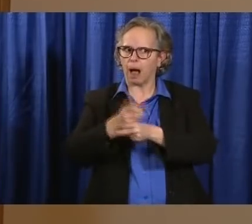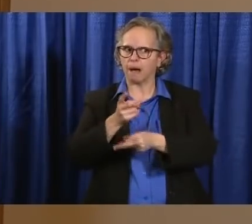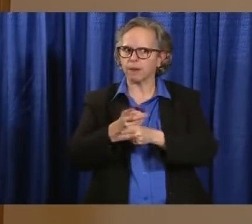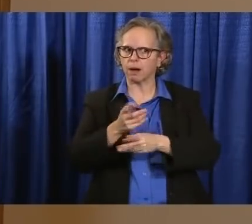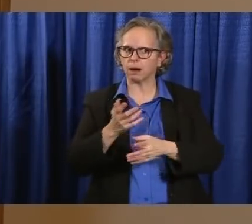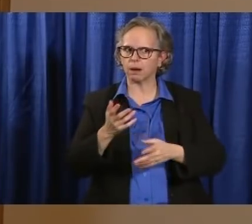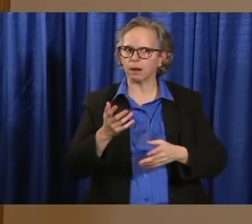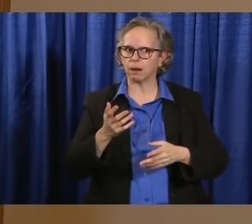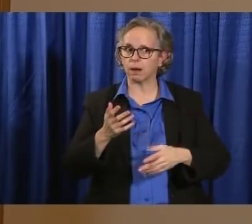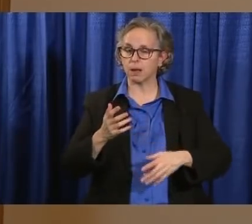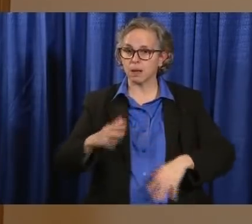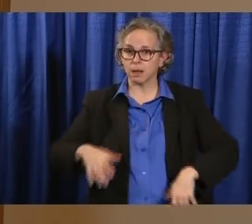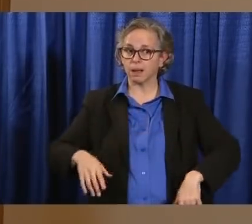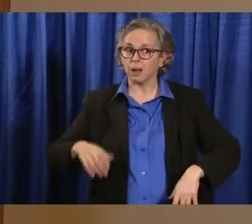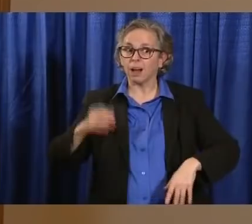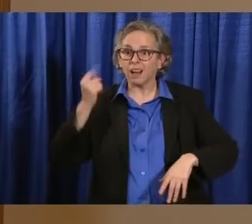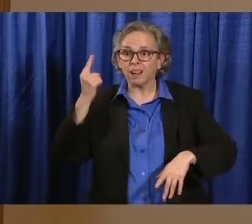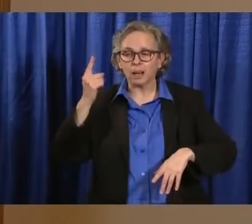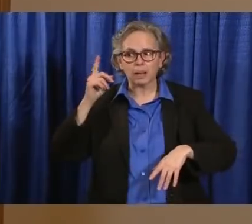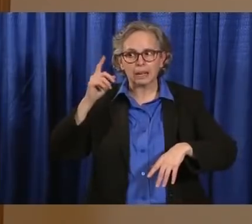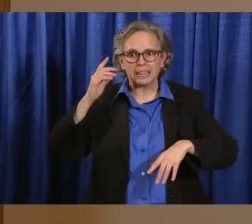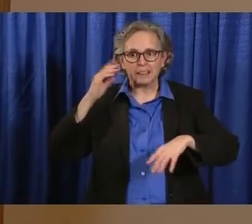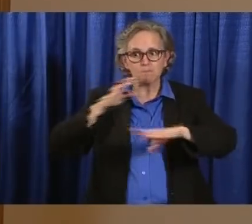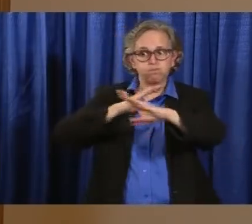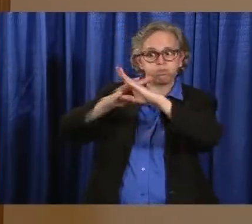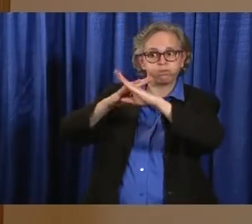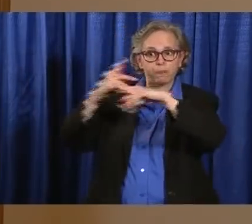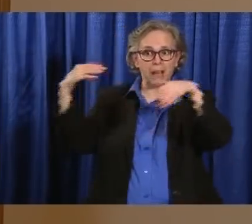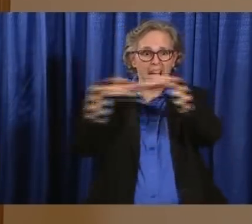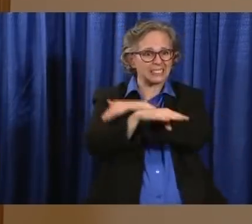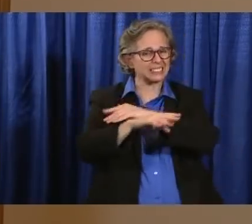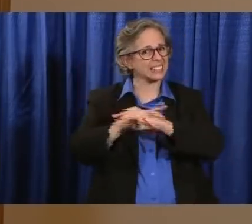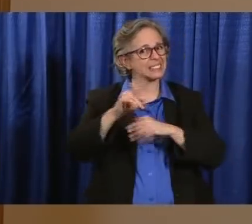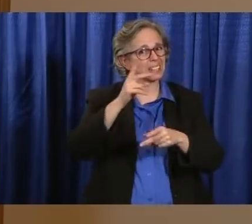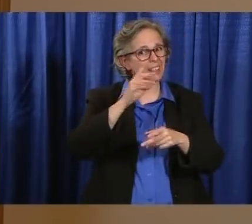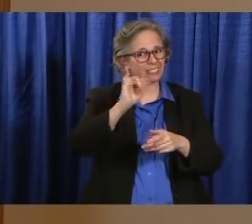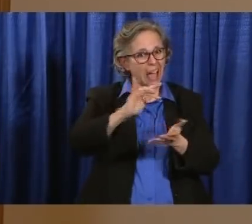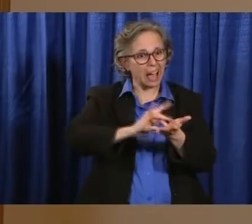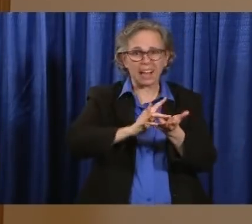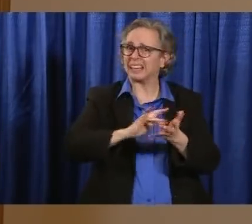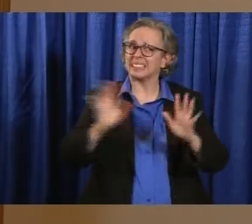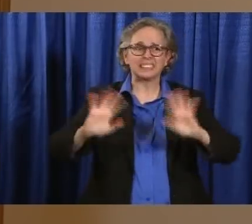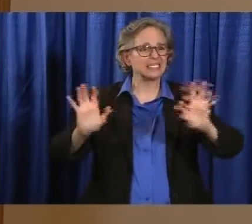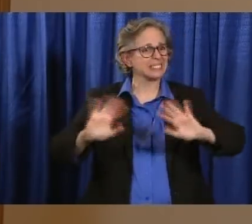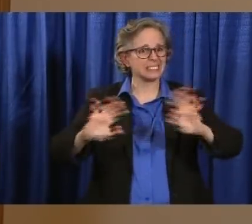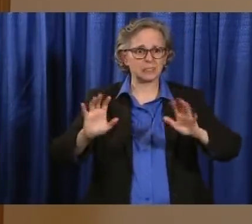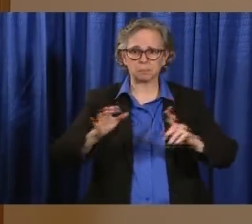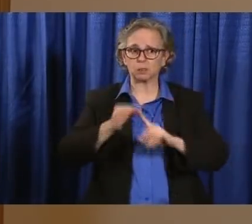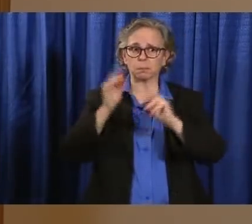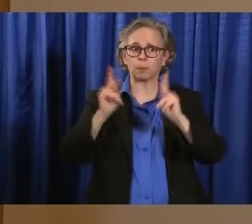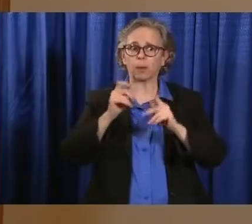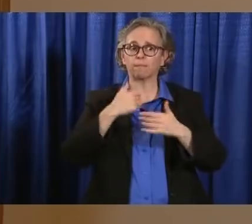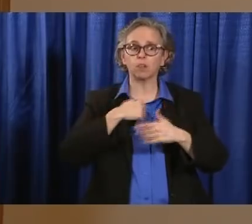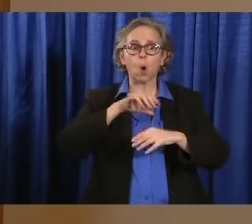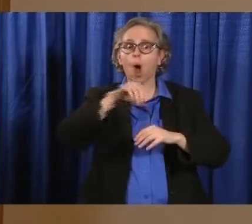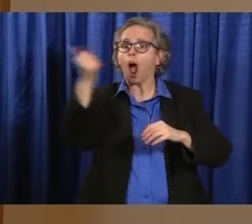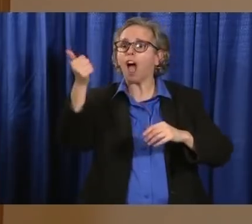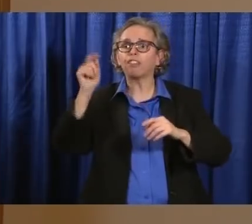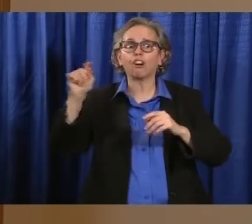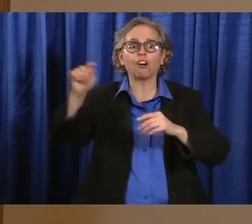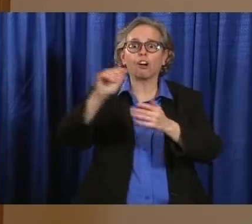access to care, especially for folks who have nothing else. So thank you, that's a great point. Thank you both.